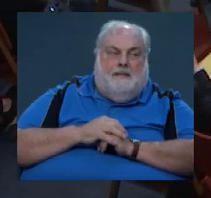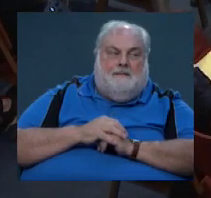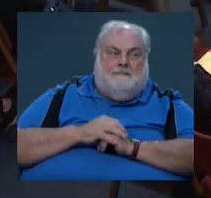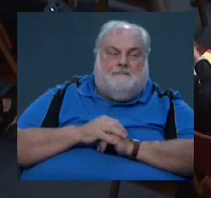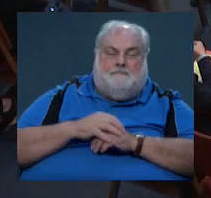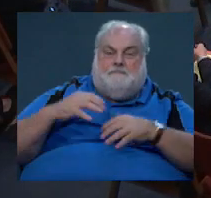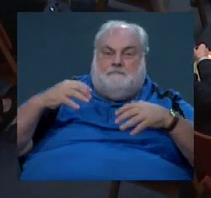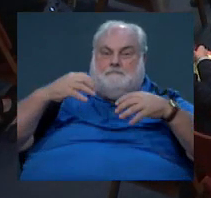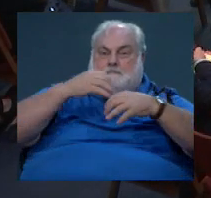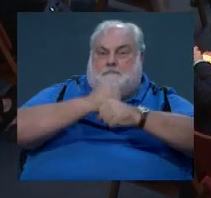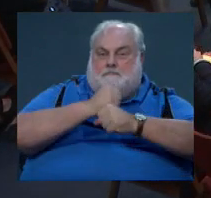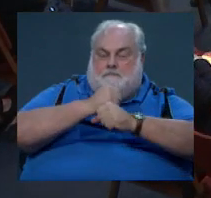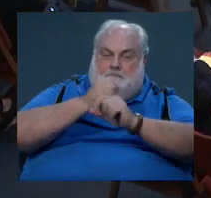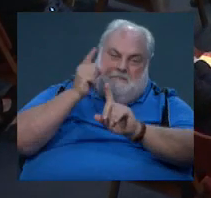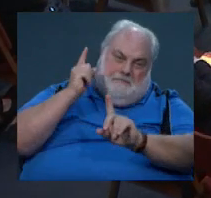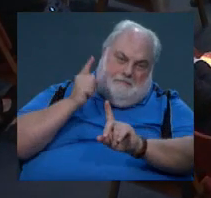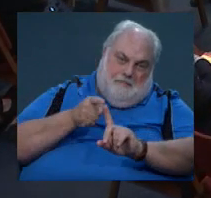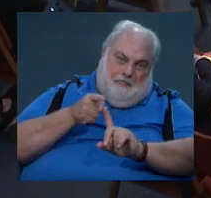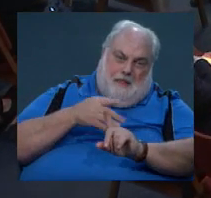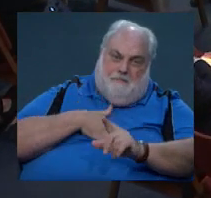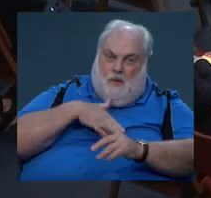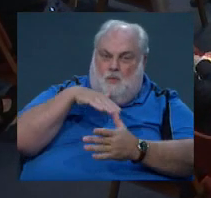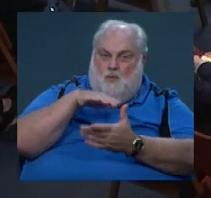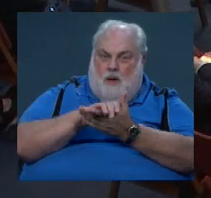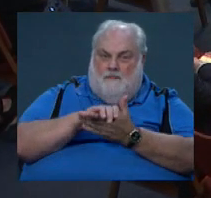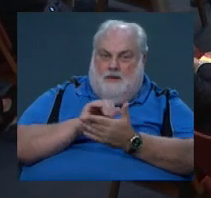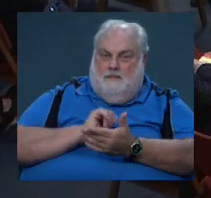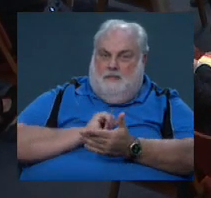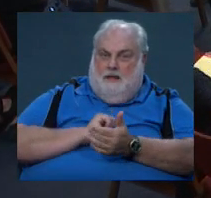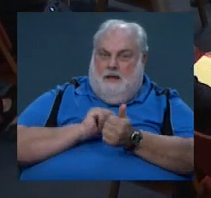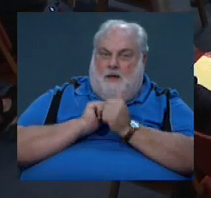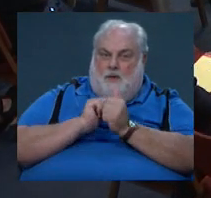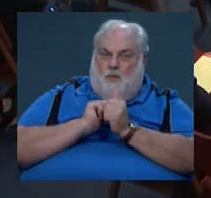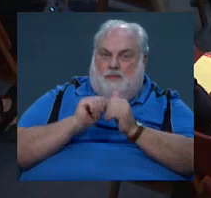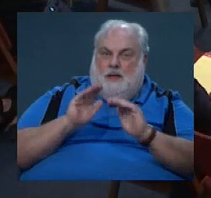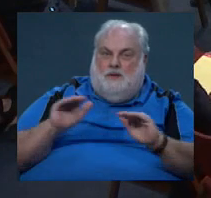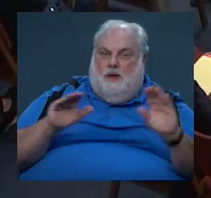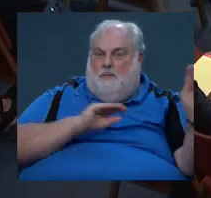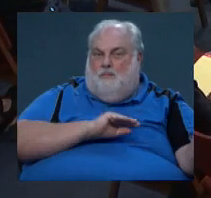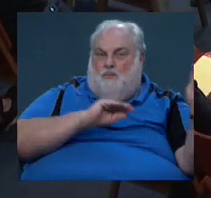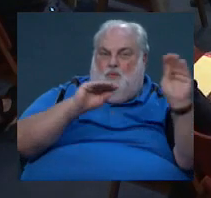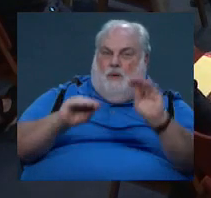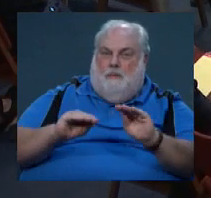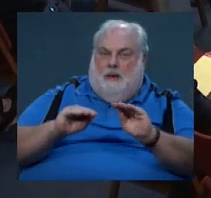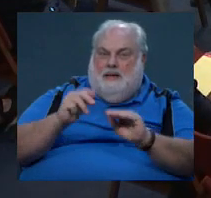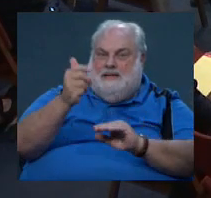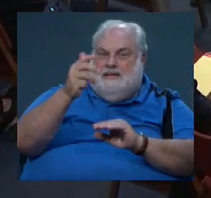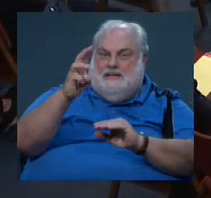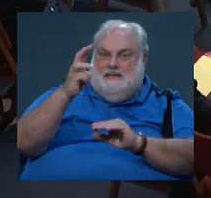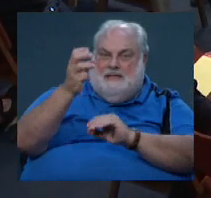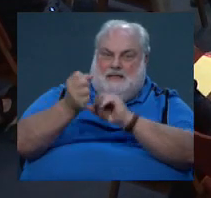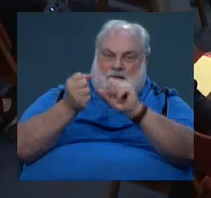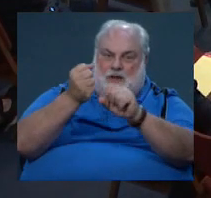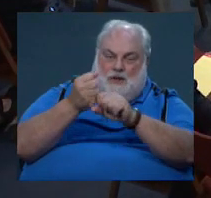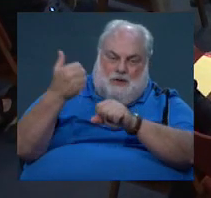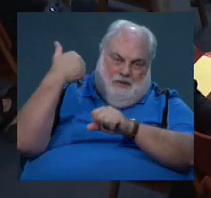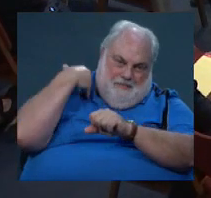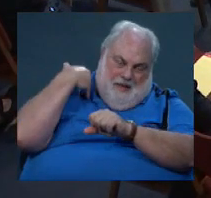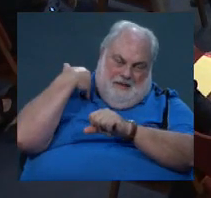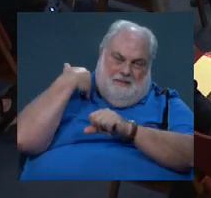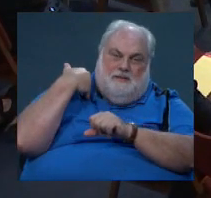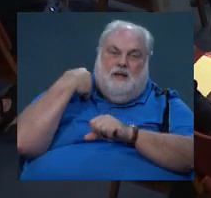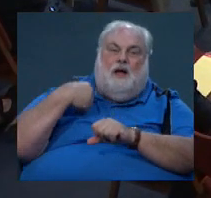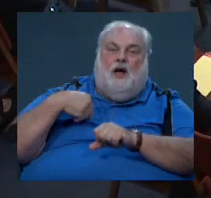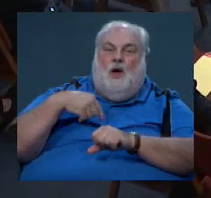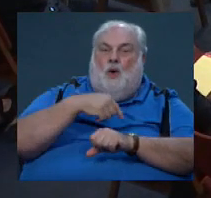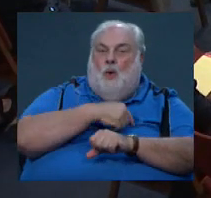make it brief. My wife and I, with our children, moved into the area about 16 years ago.